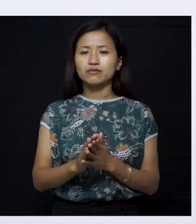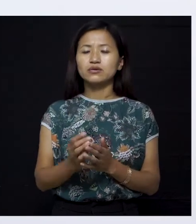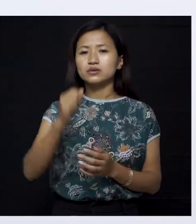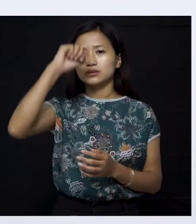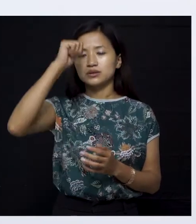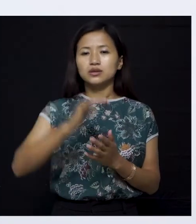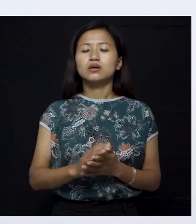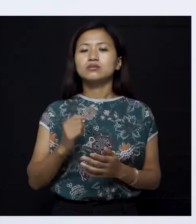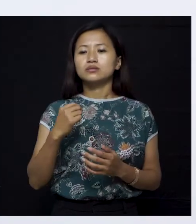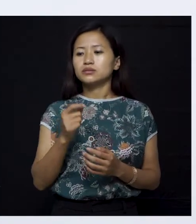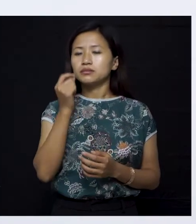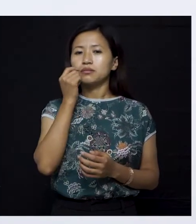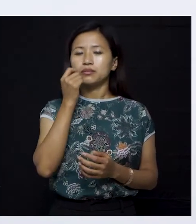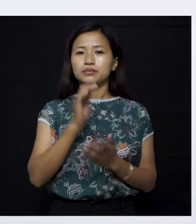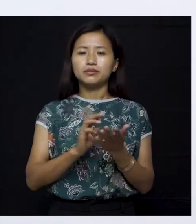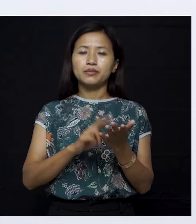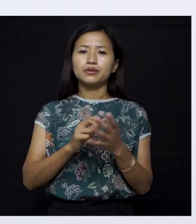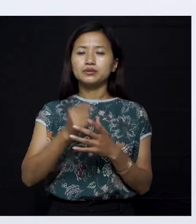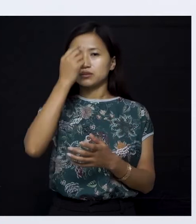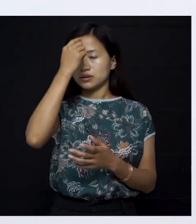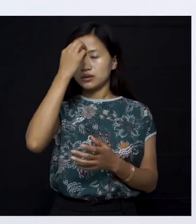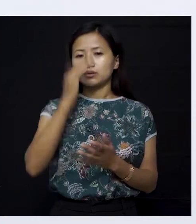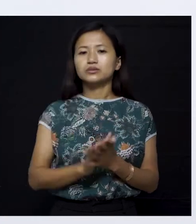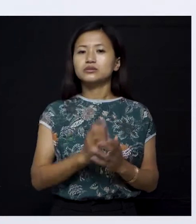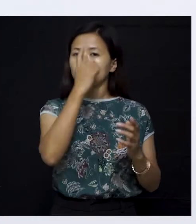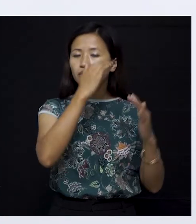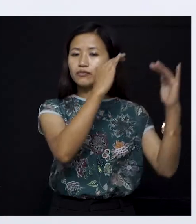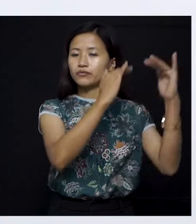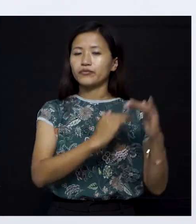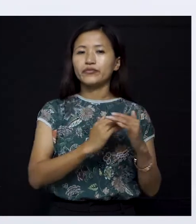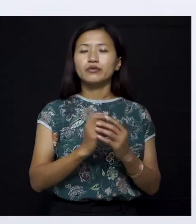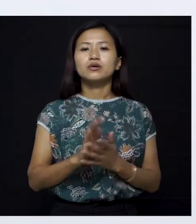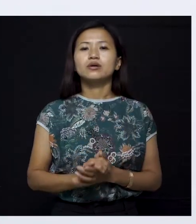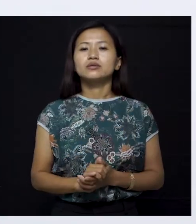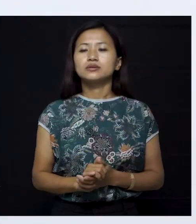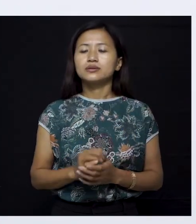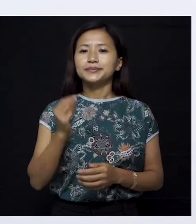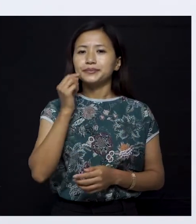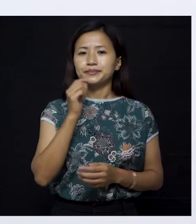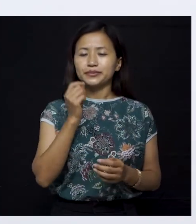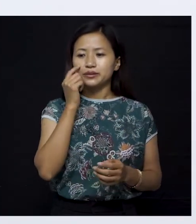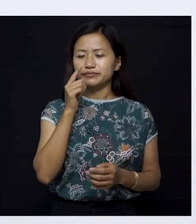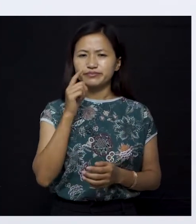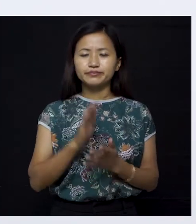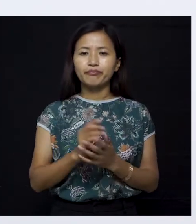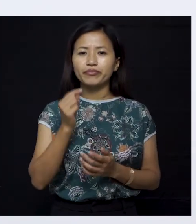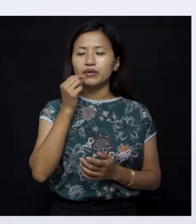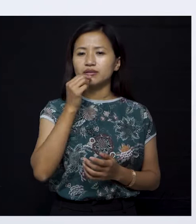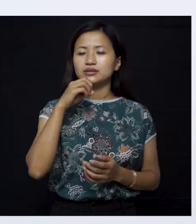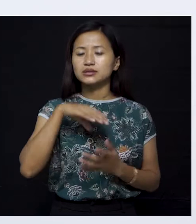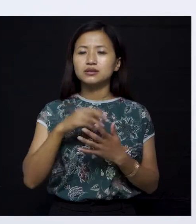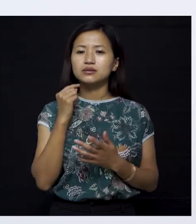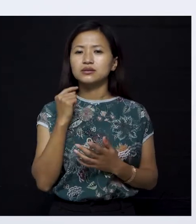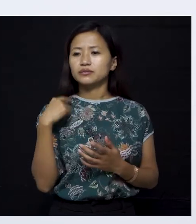who hopes on the religion and God all the time. And so the priest also says that your mother keeps praying for half